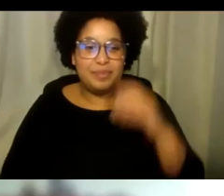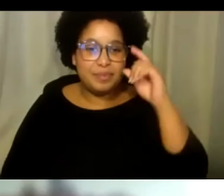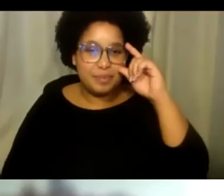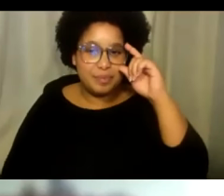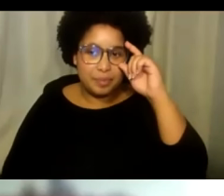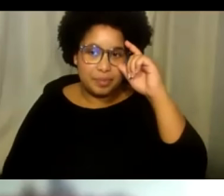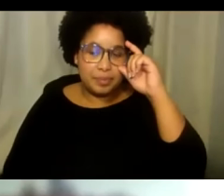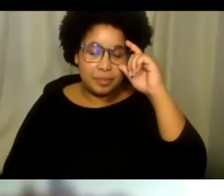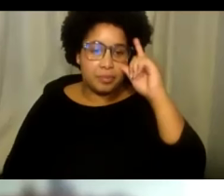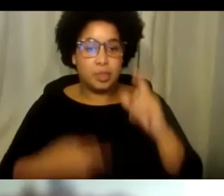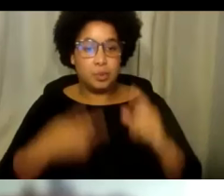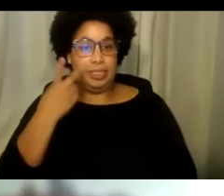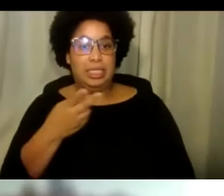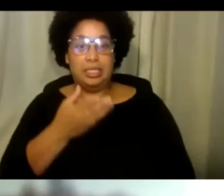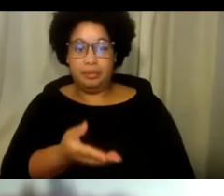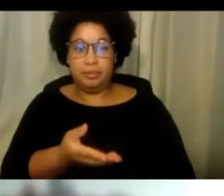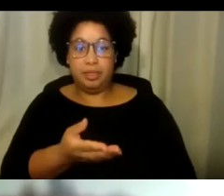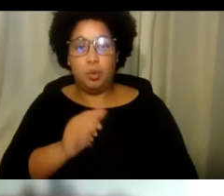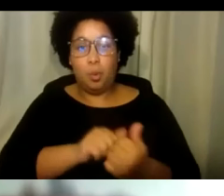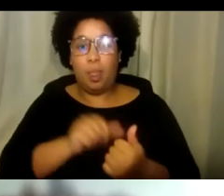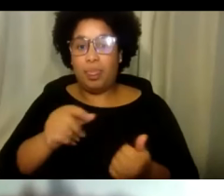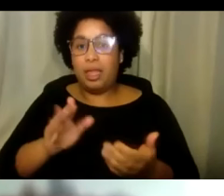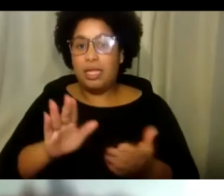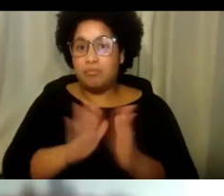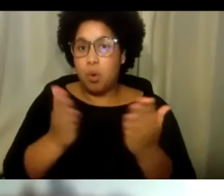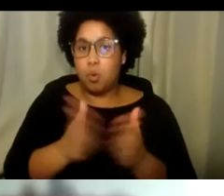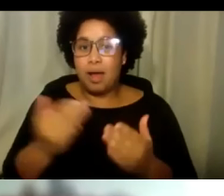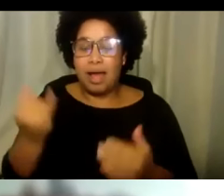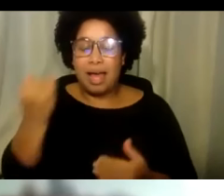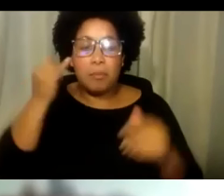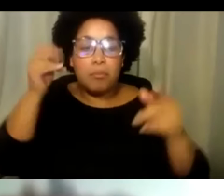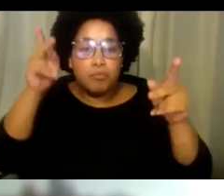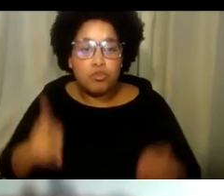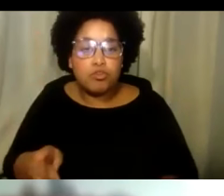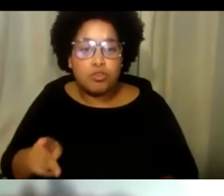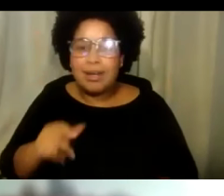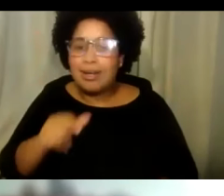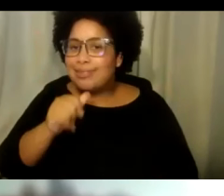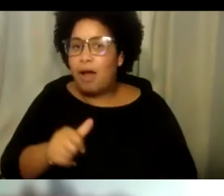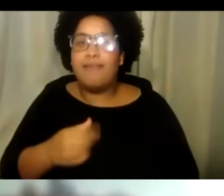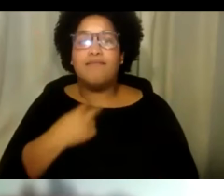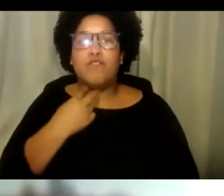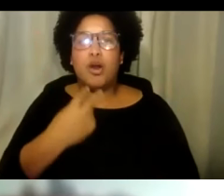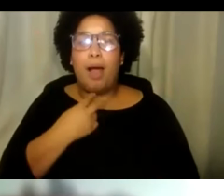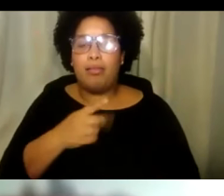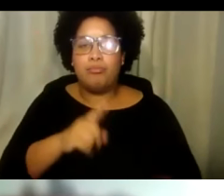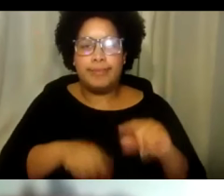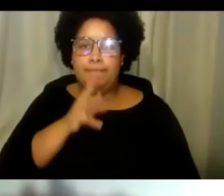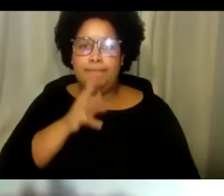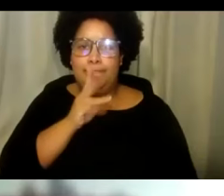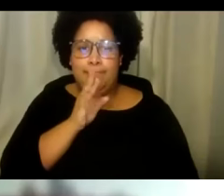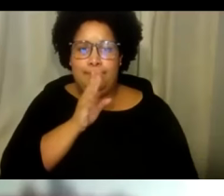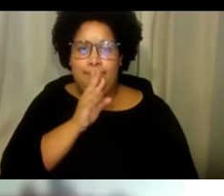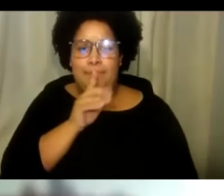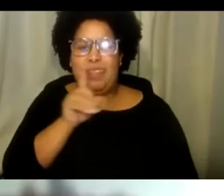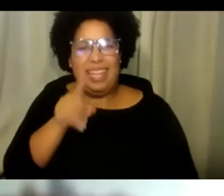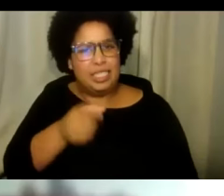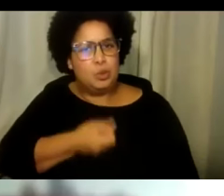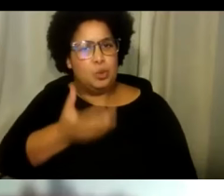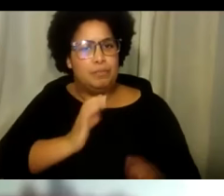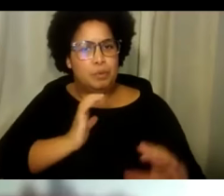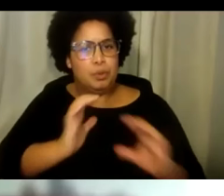So as you can see with this flip book, if somebody is nonverbal and they need to